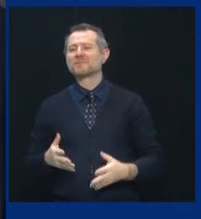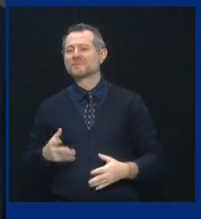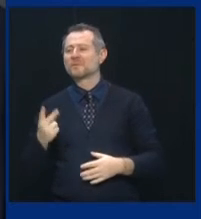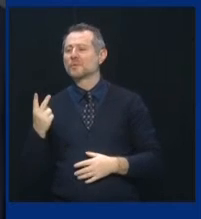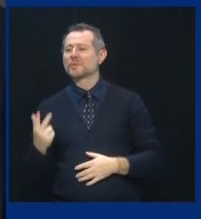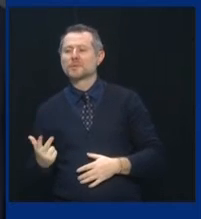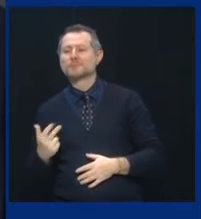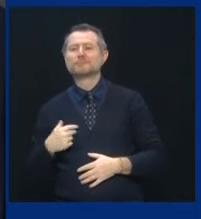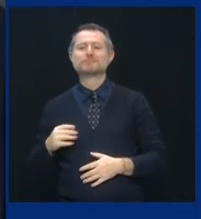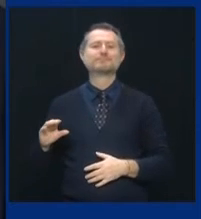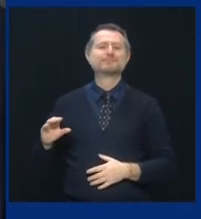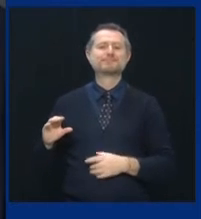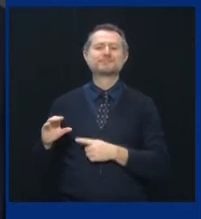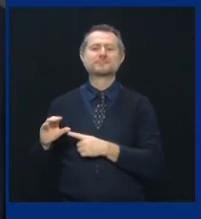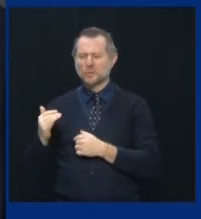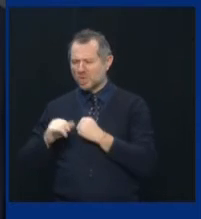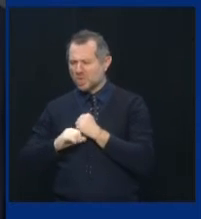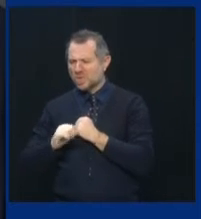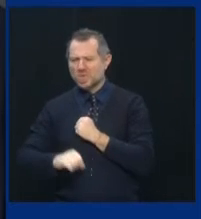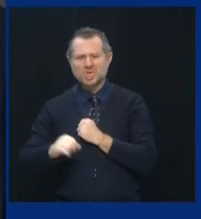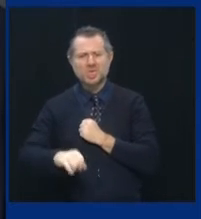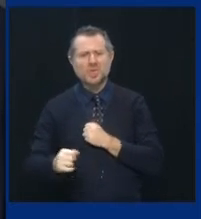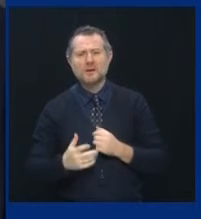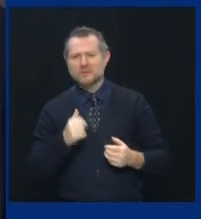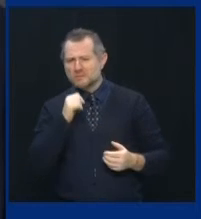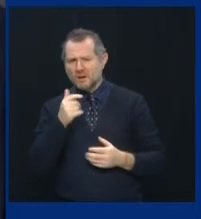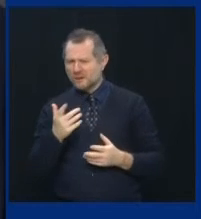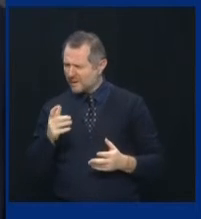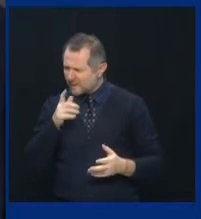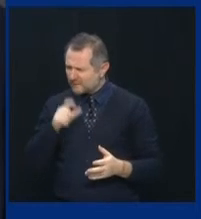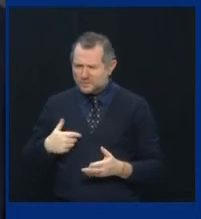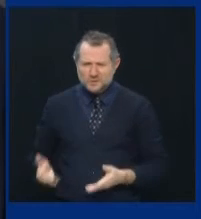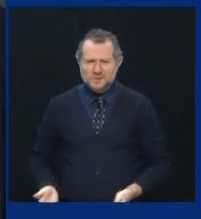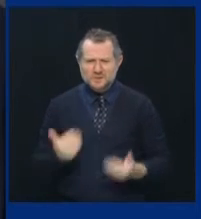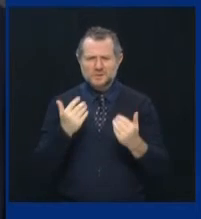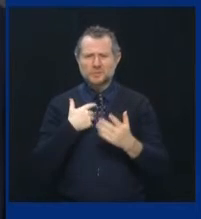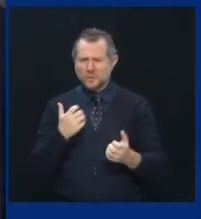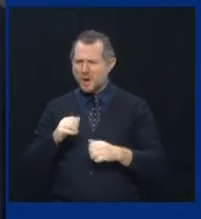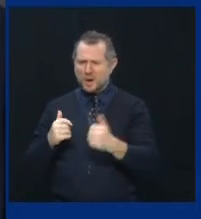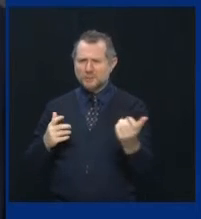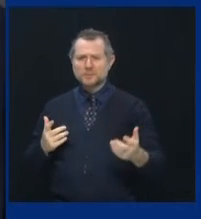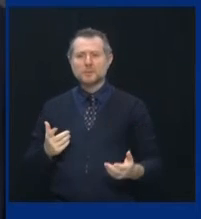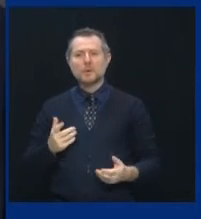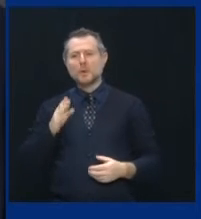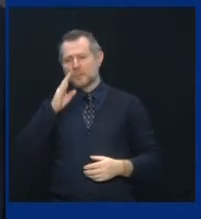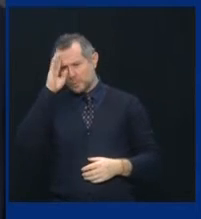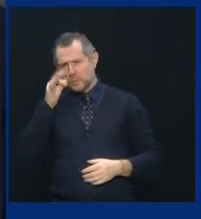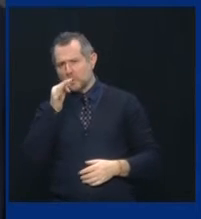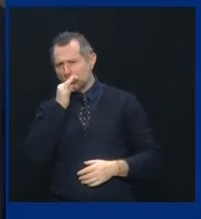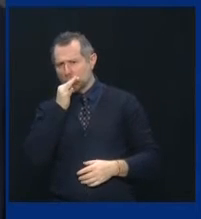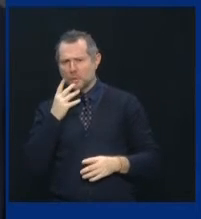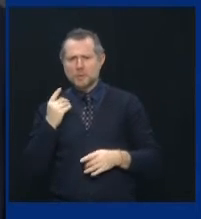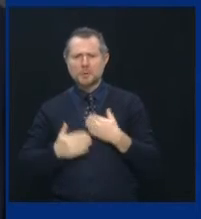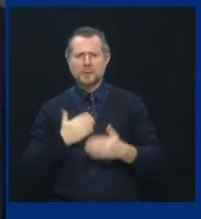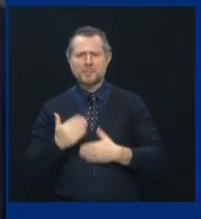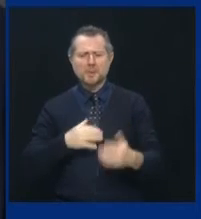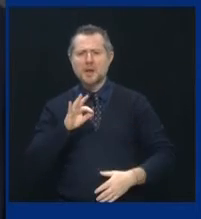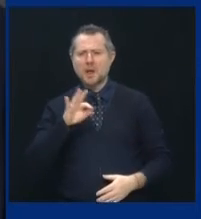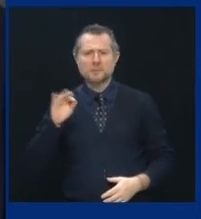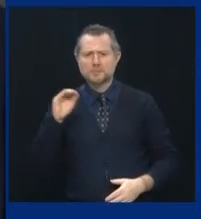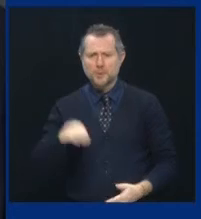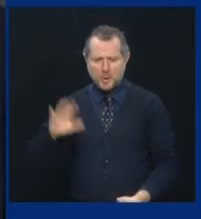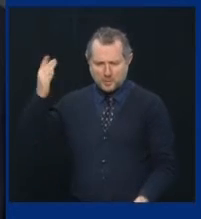then you shouldn't have the allocation. We have options, John. You have some hospitals that are doing 99% of the allocation,